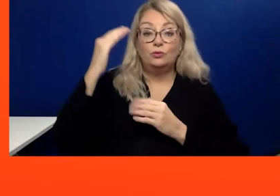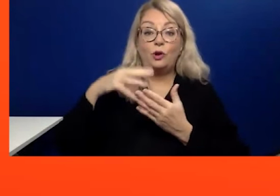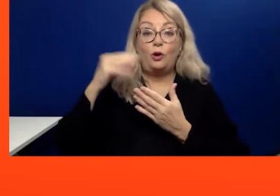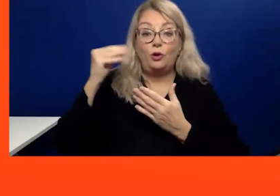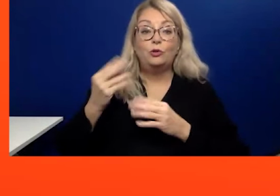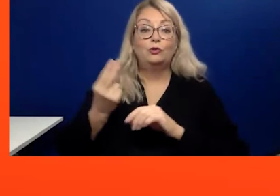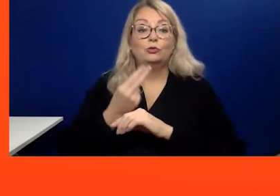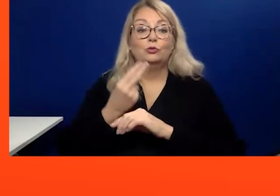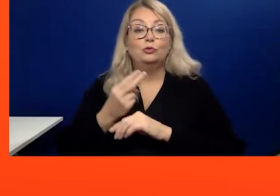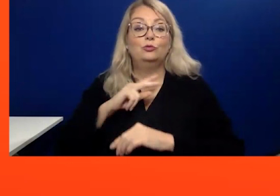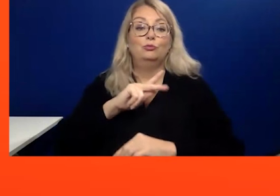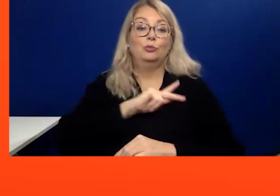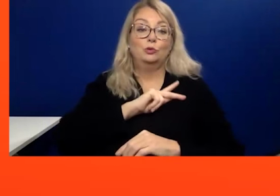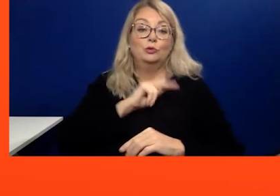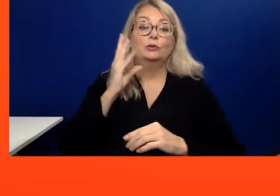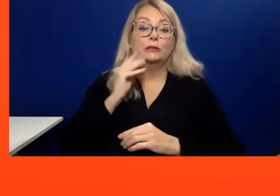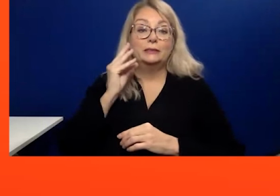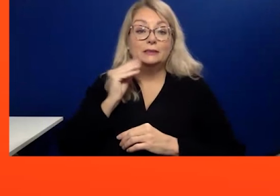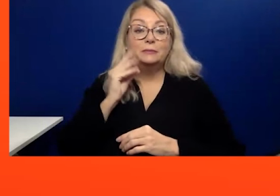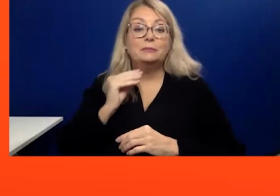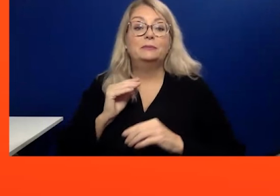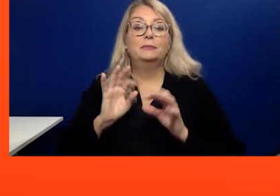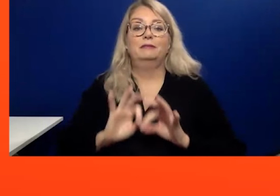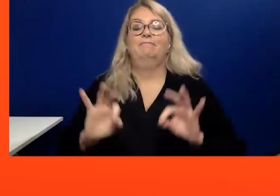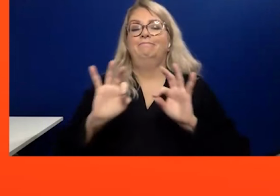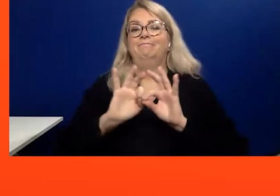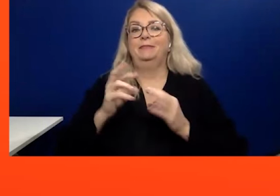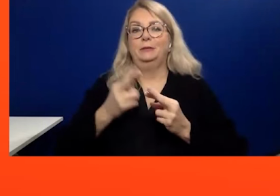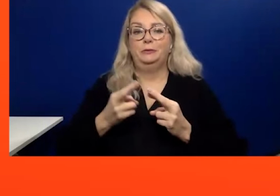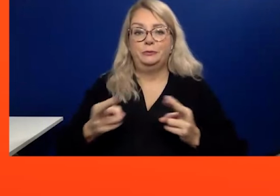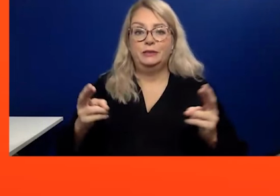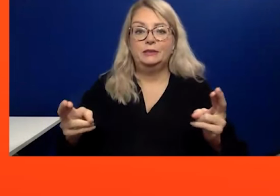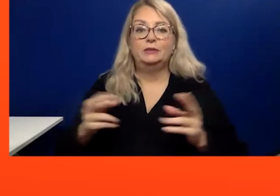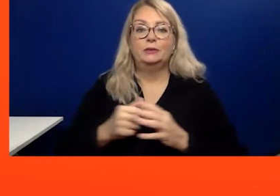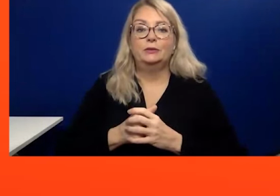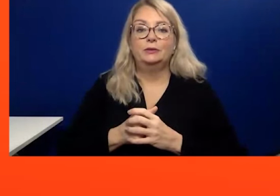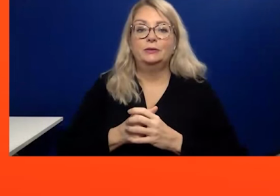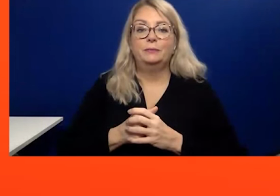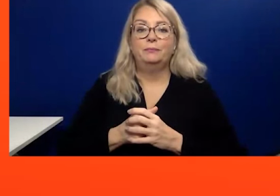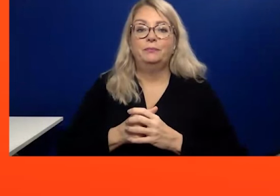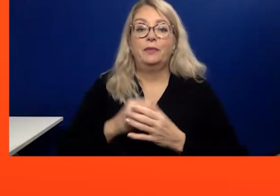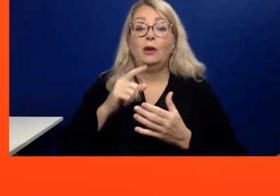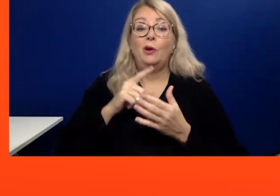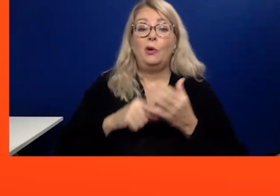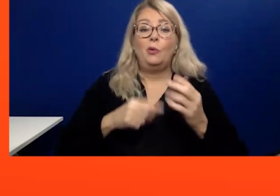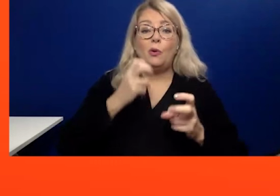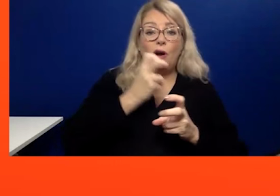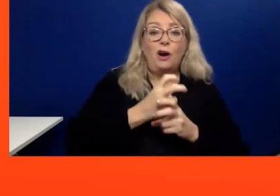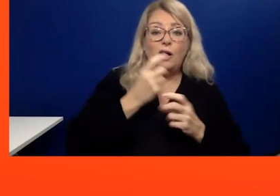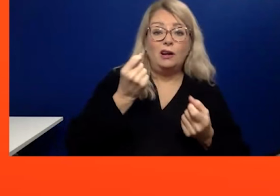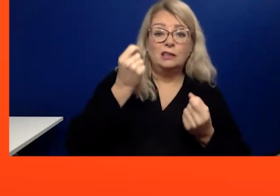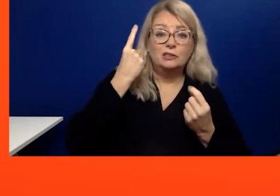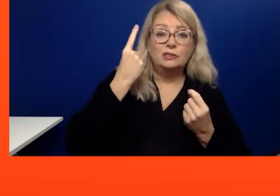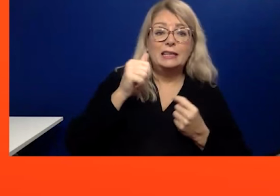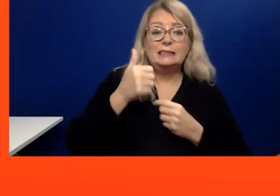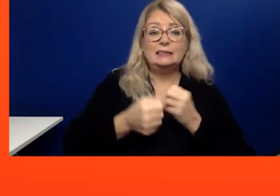as a valuable resource. What was difficult to comprehend 10 years ago was a snap to comprehend yesterday. So what